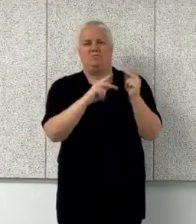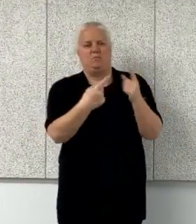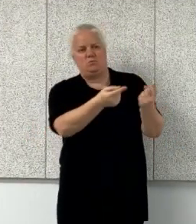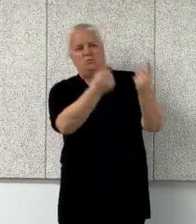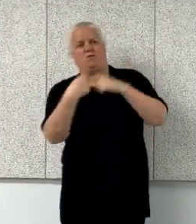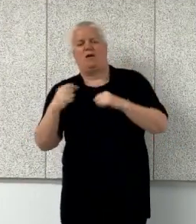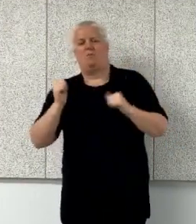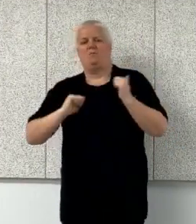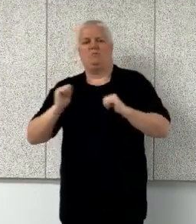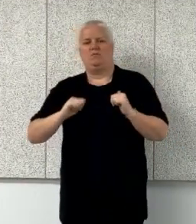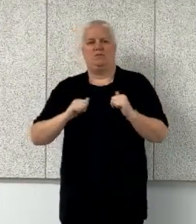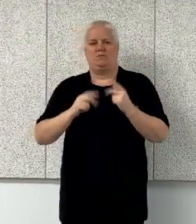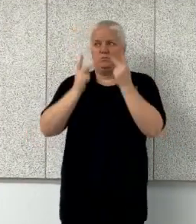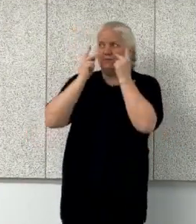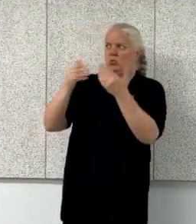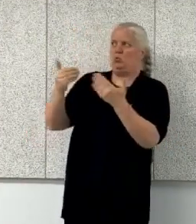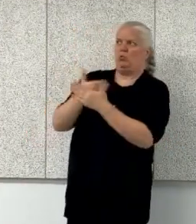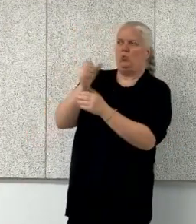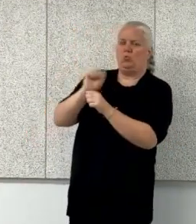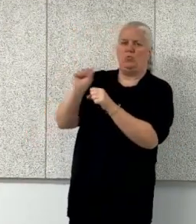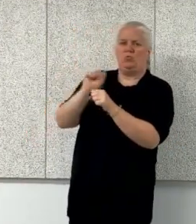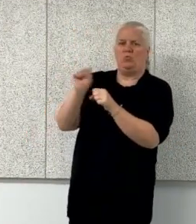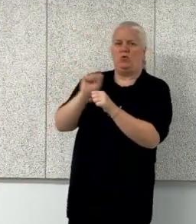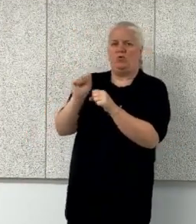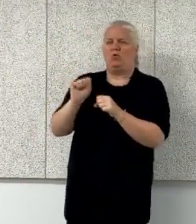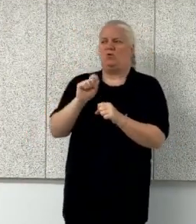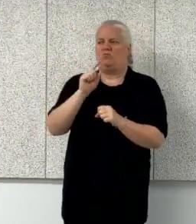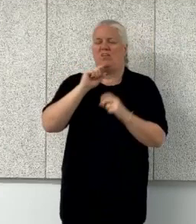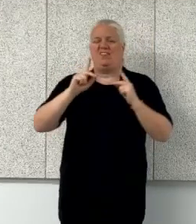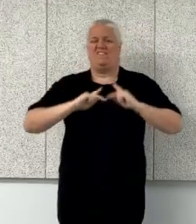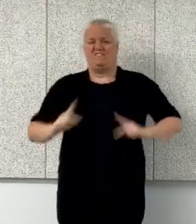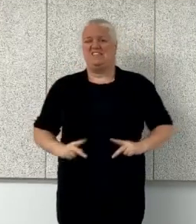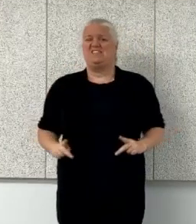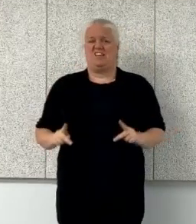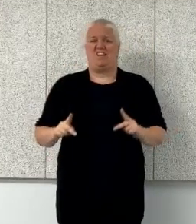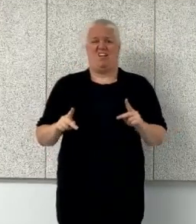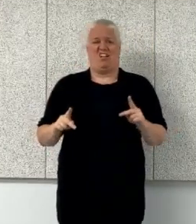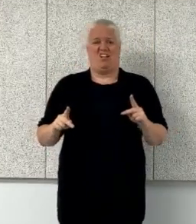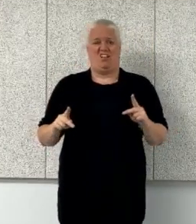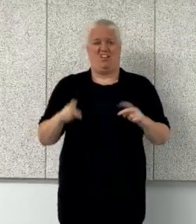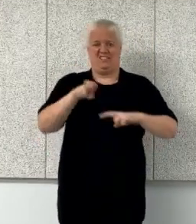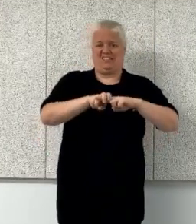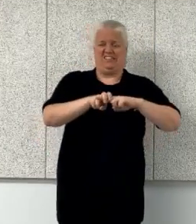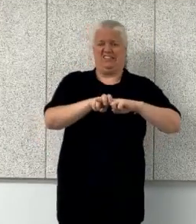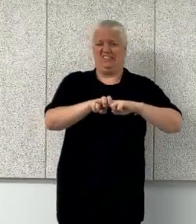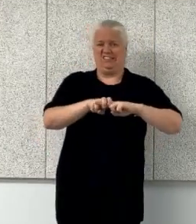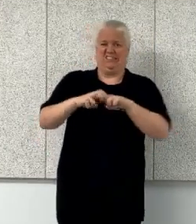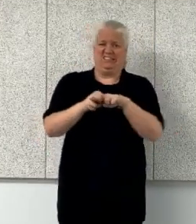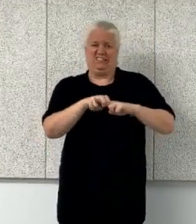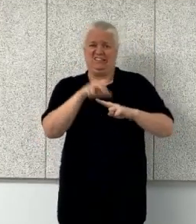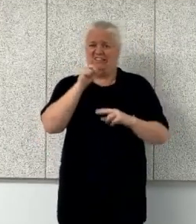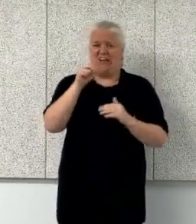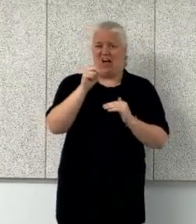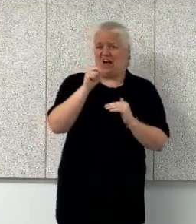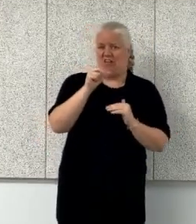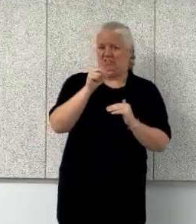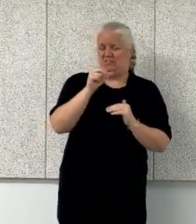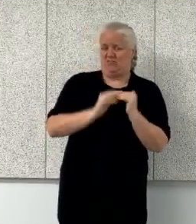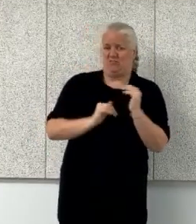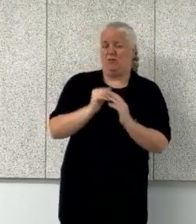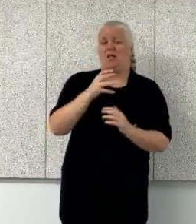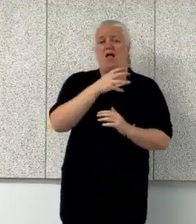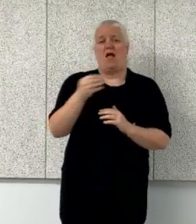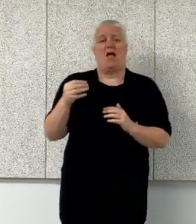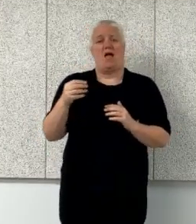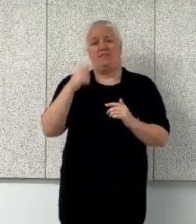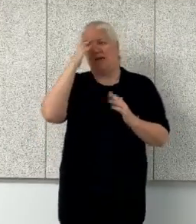people to experience new work, to take risks on work, is the physical space and the social expectation around what we do. The people that, you know, we hear in survey after